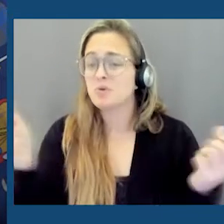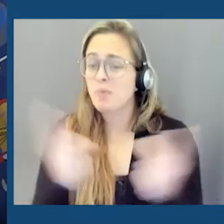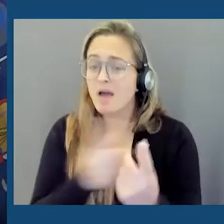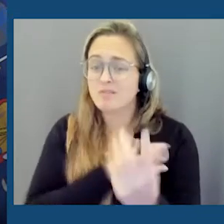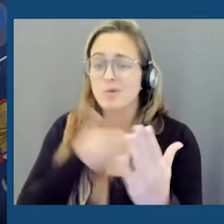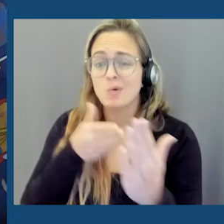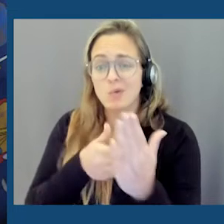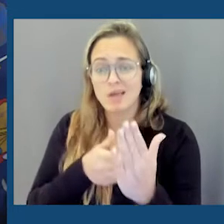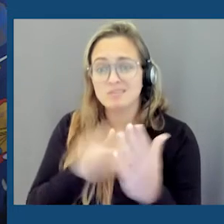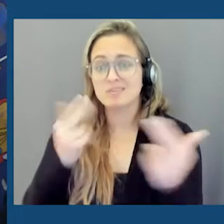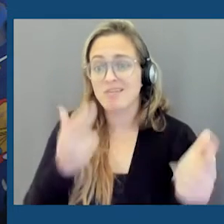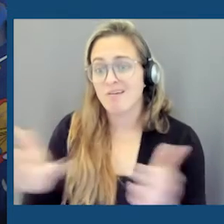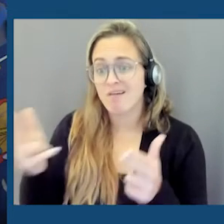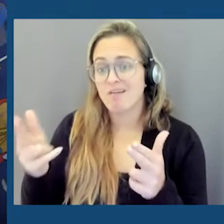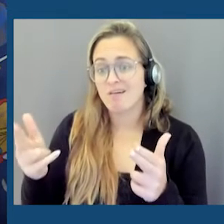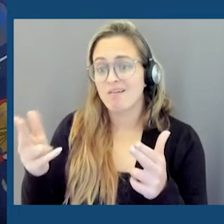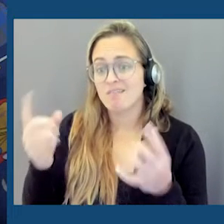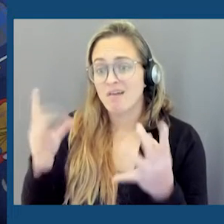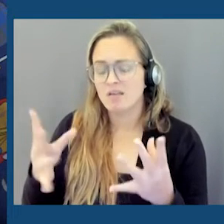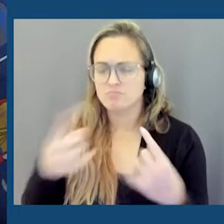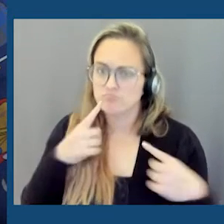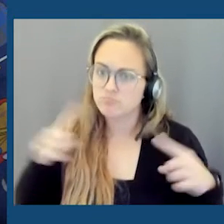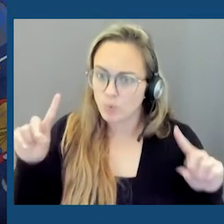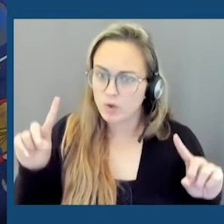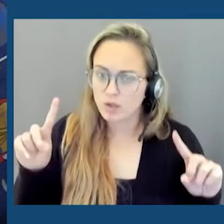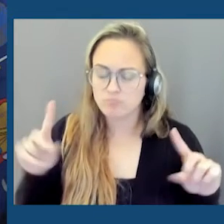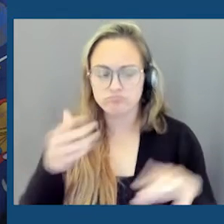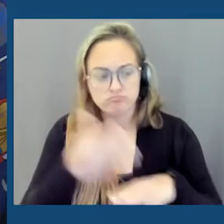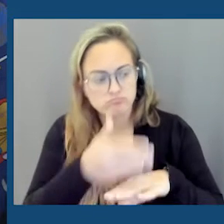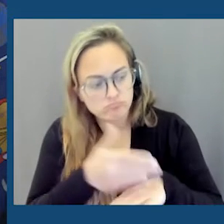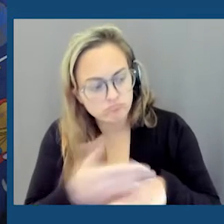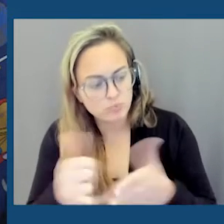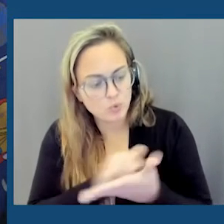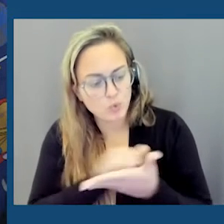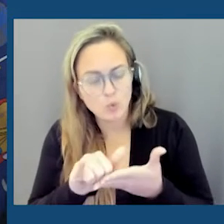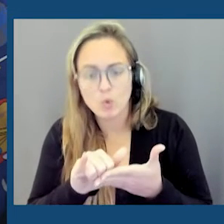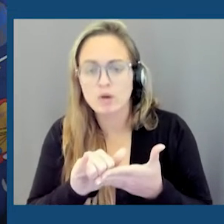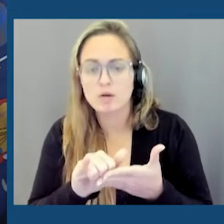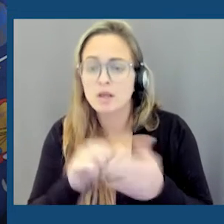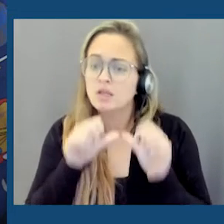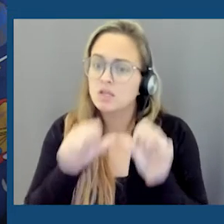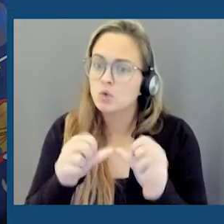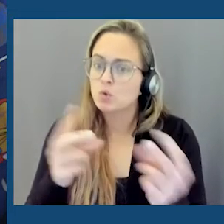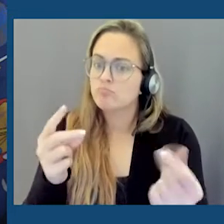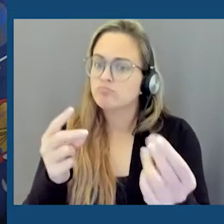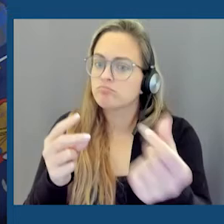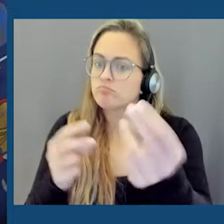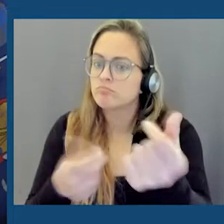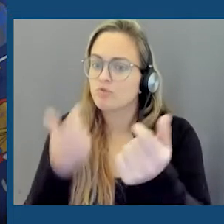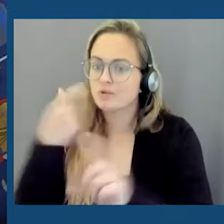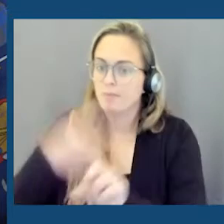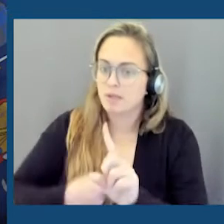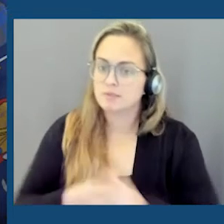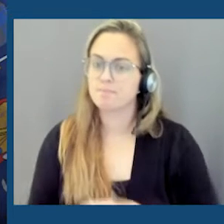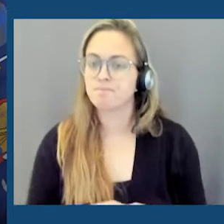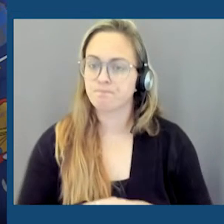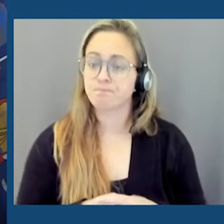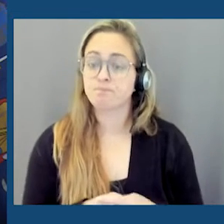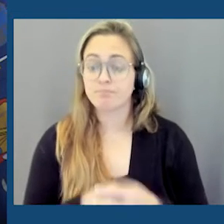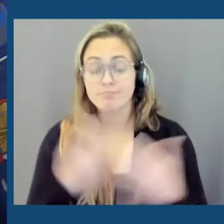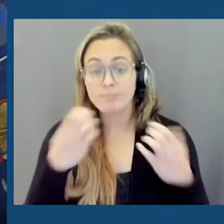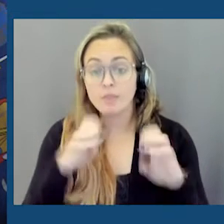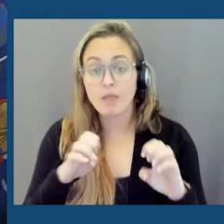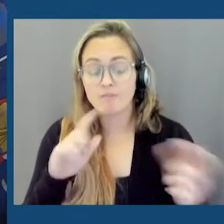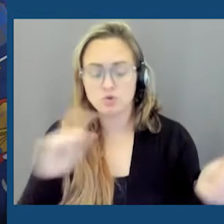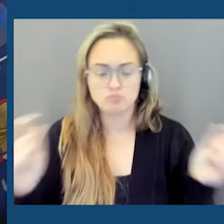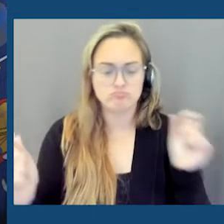working. We see significant progress throughout New York State, and it has only accelerated in recent months. This effort to turn the